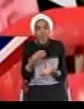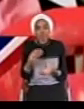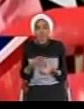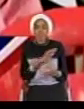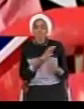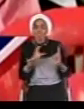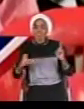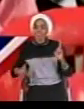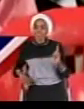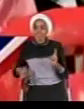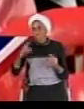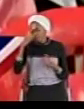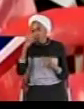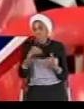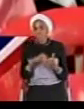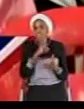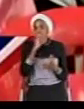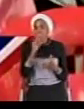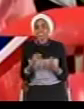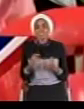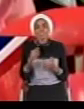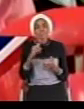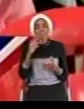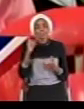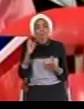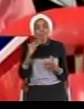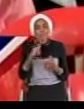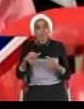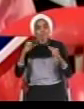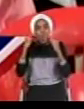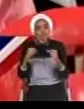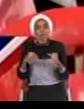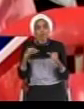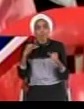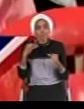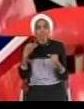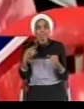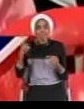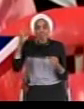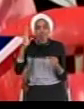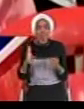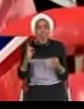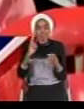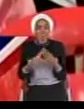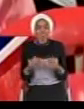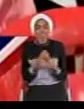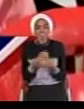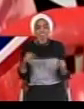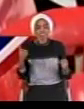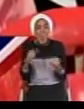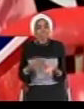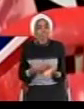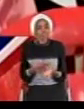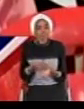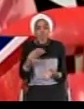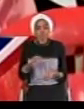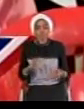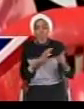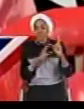for it is the power of God unto salvation. The gospel of